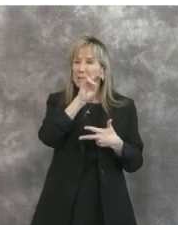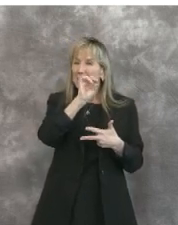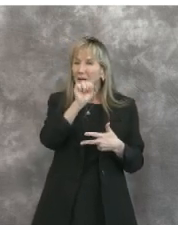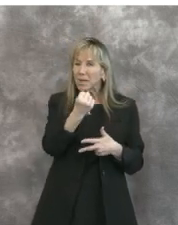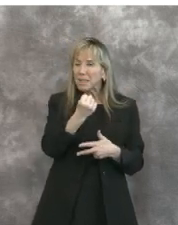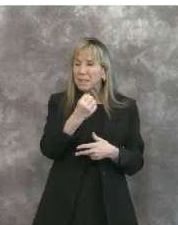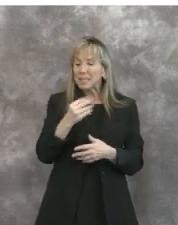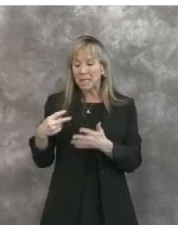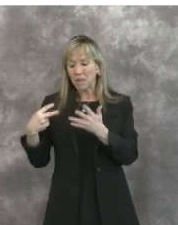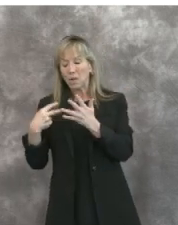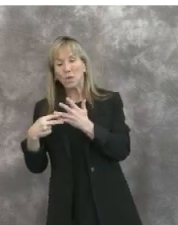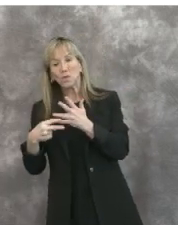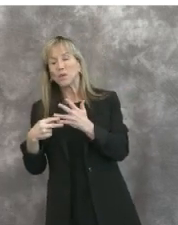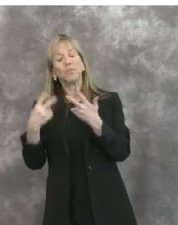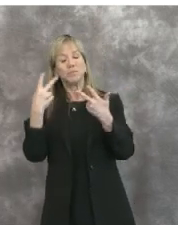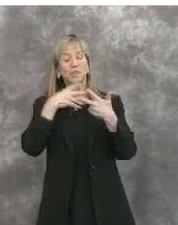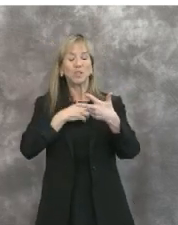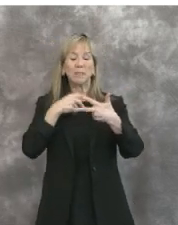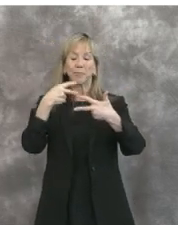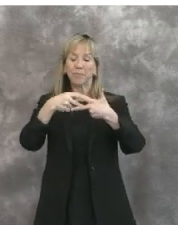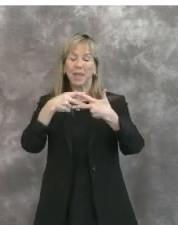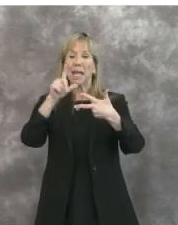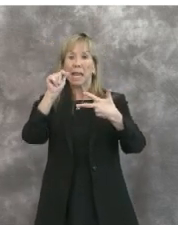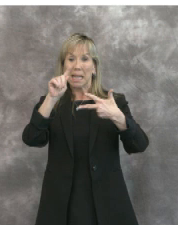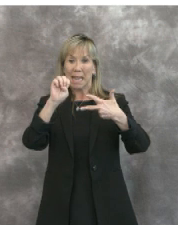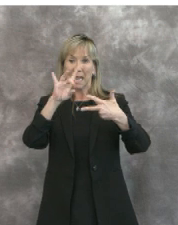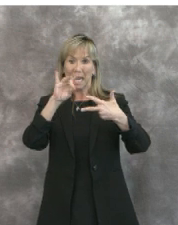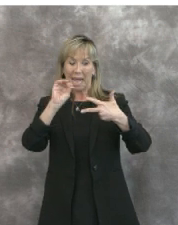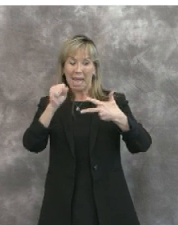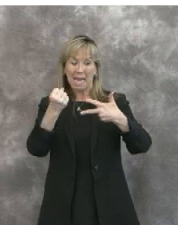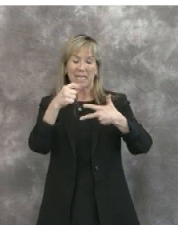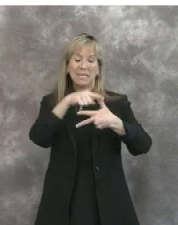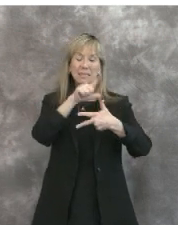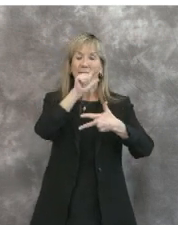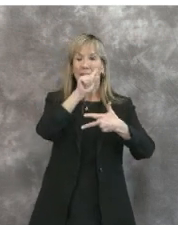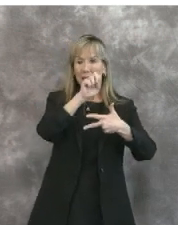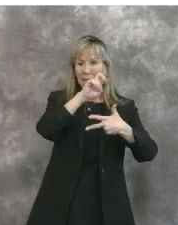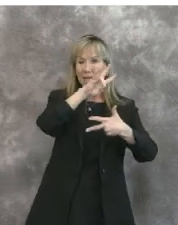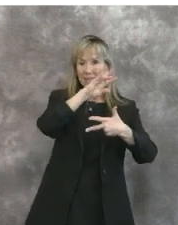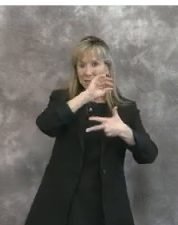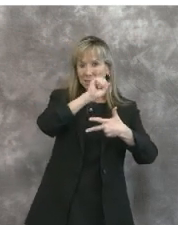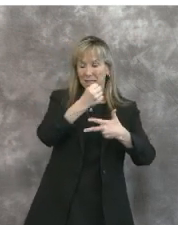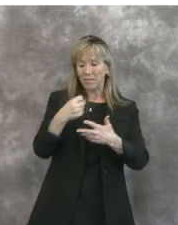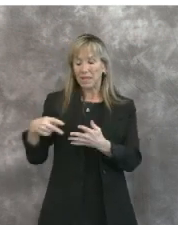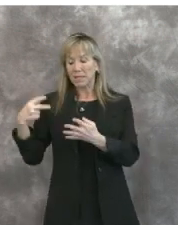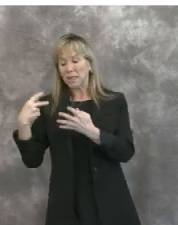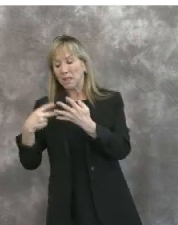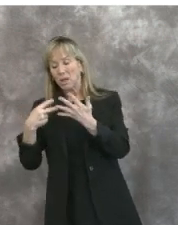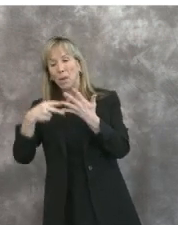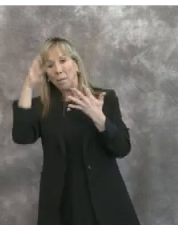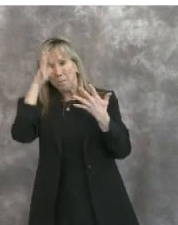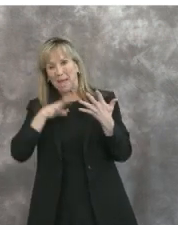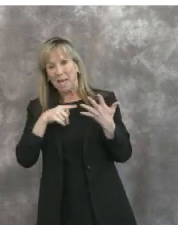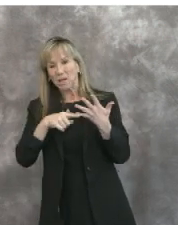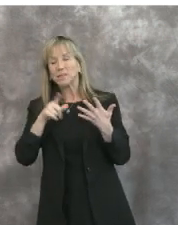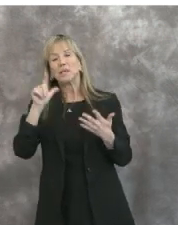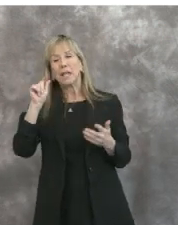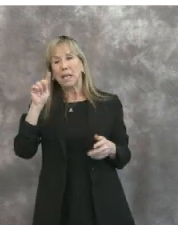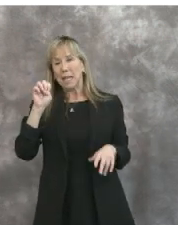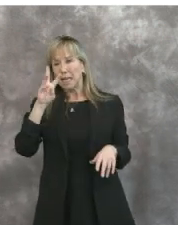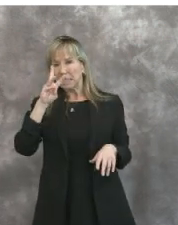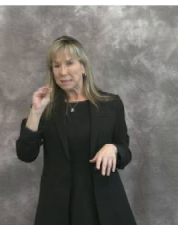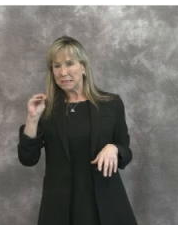early to late 80s, as well as 2 males, 1 in their early 60s and 1 in their early 80s. Also,